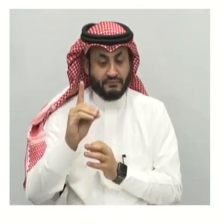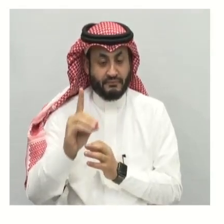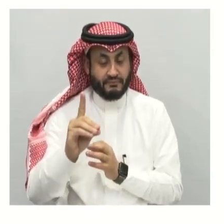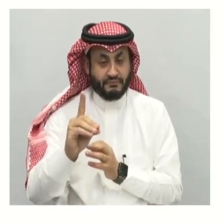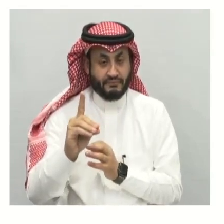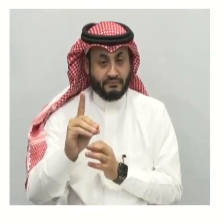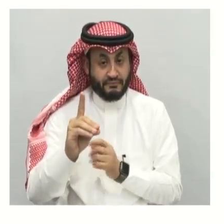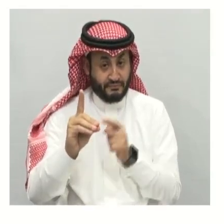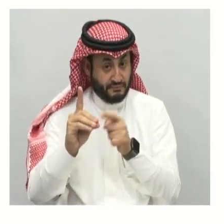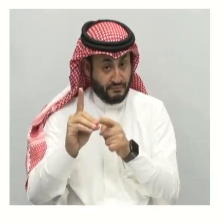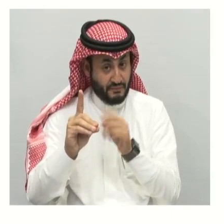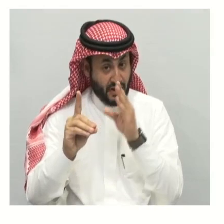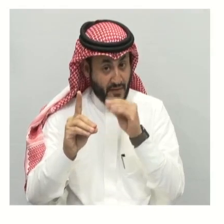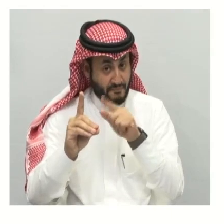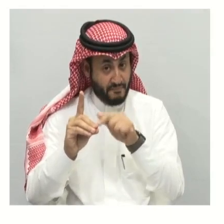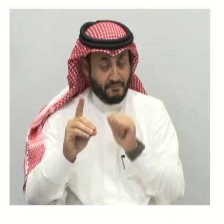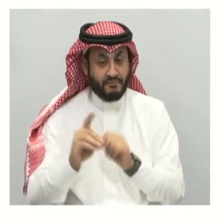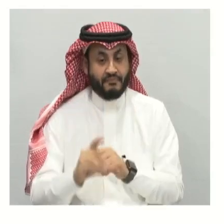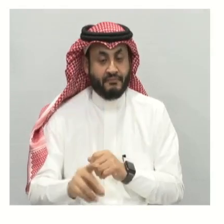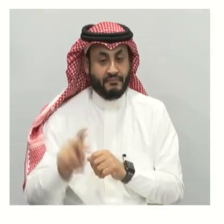The D, don't forget the D.